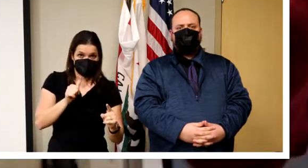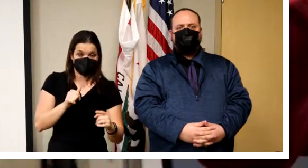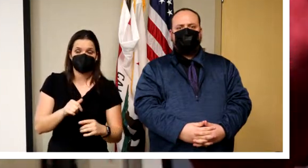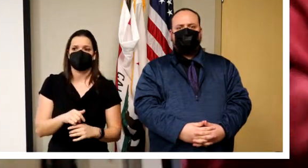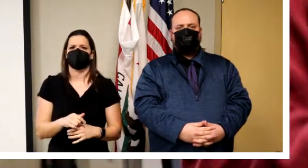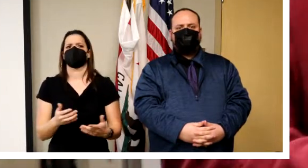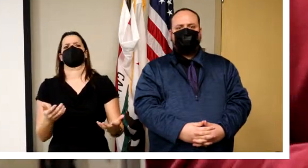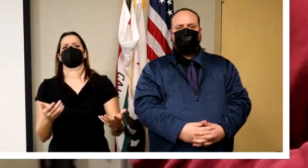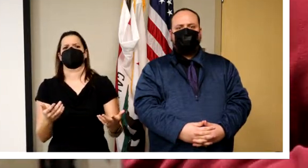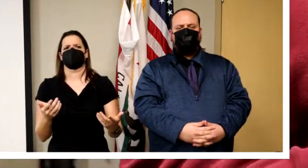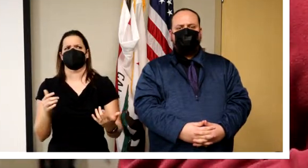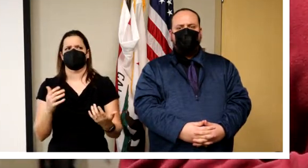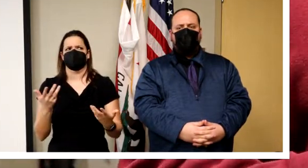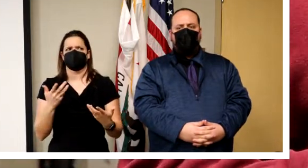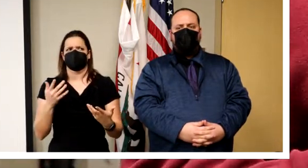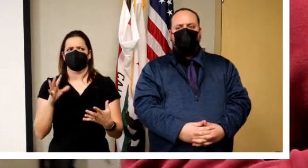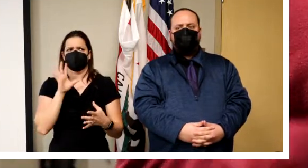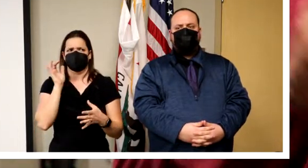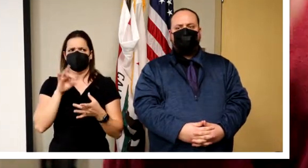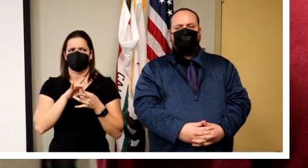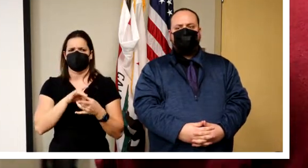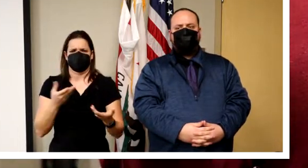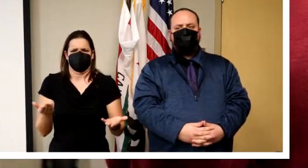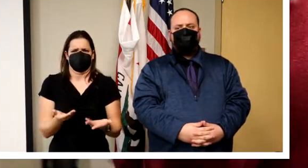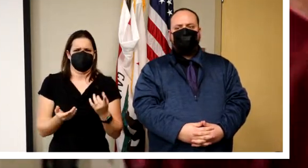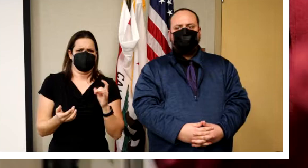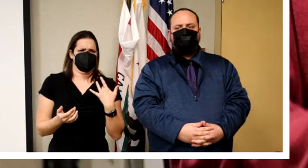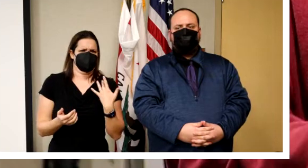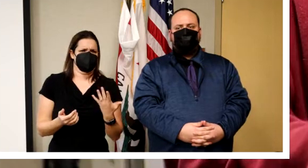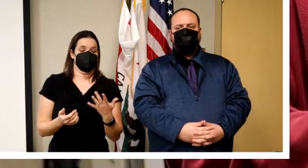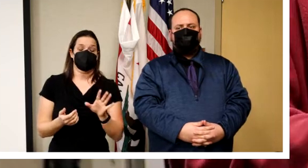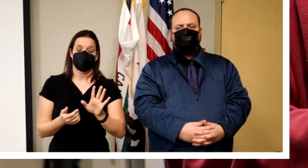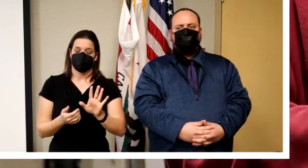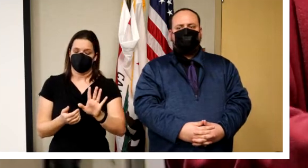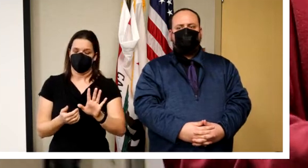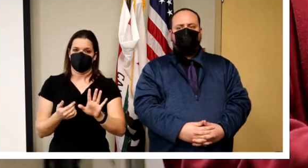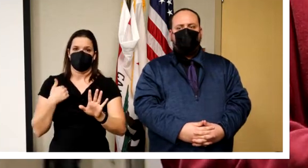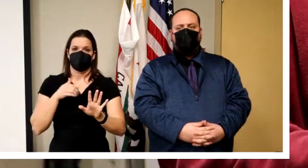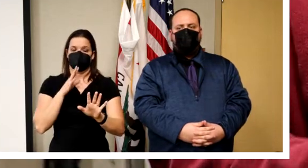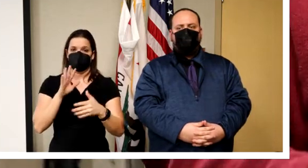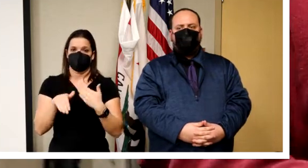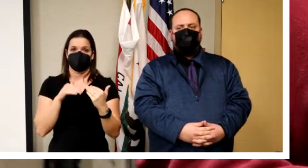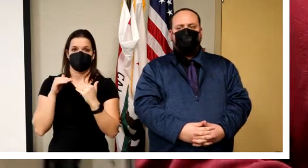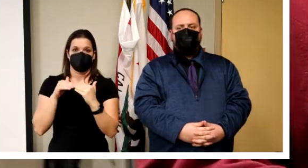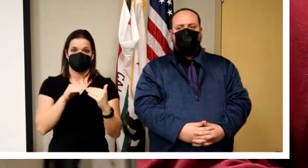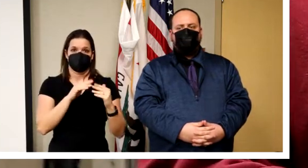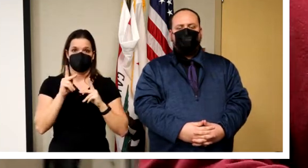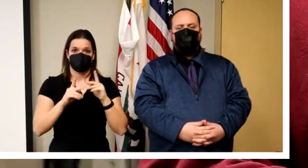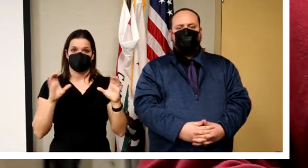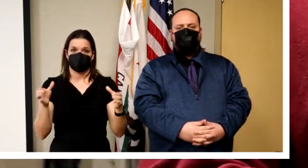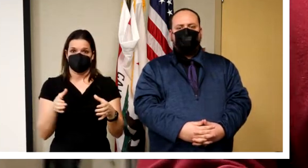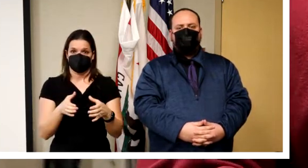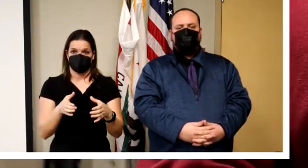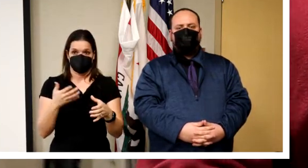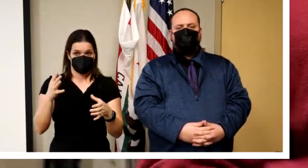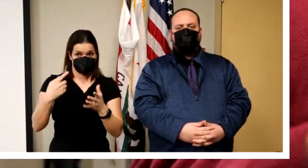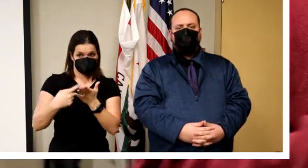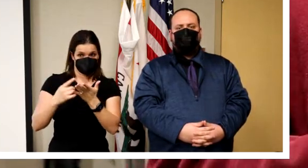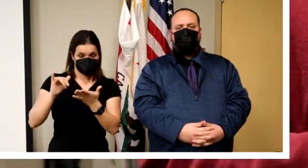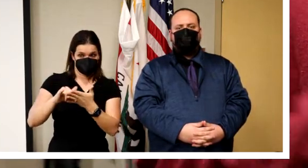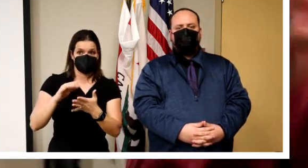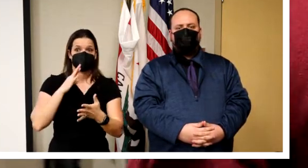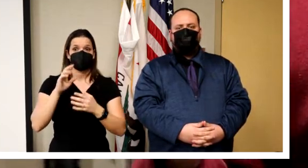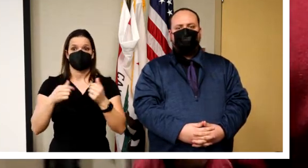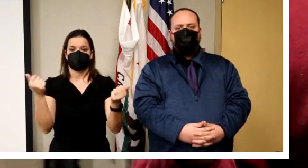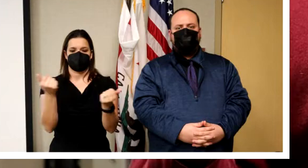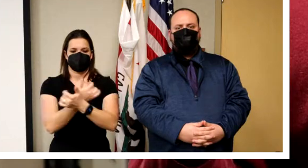you say, well, what does that have to do with what we're talking about? When we talk about equal population, which we just finished discussing, we're talking